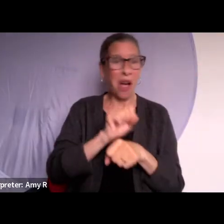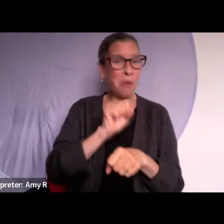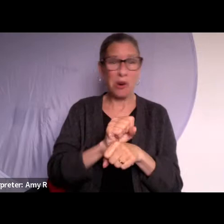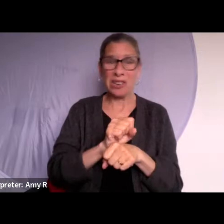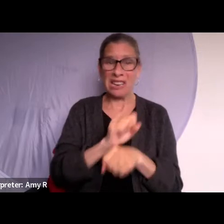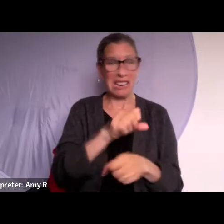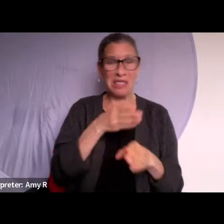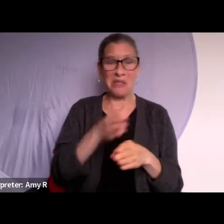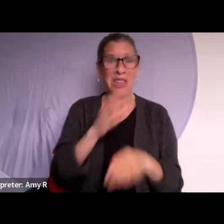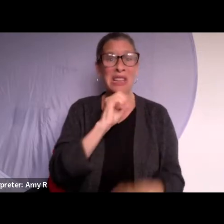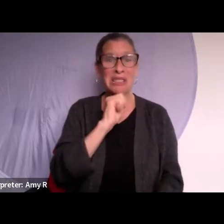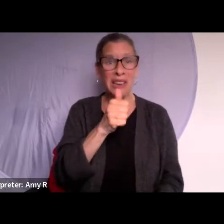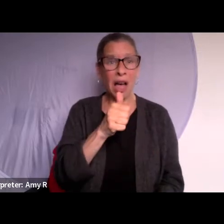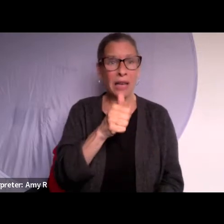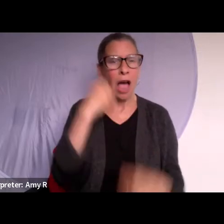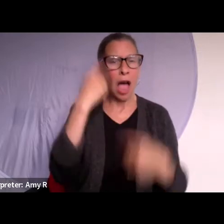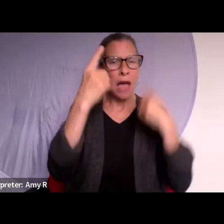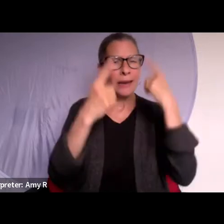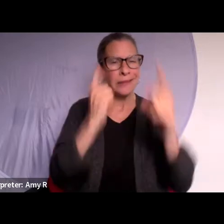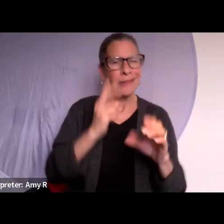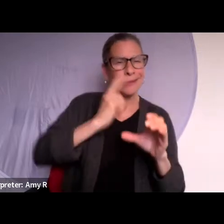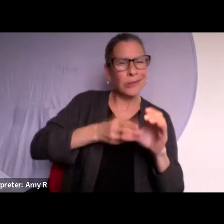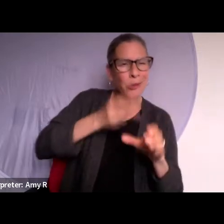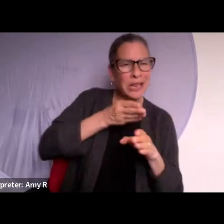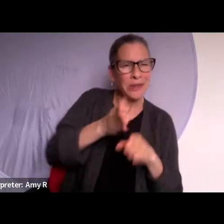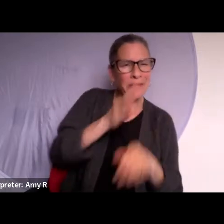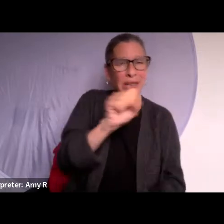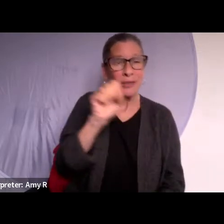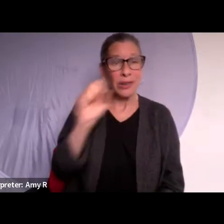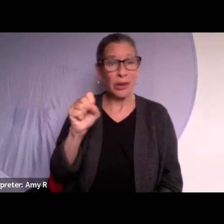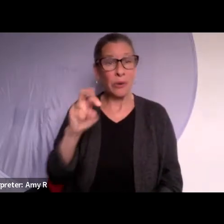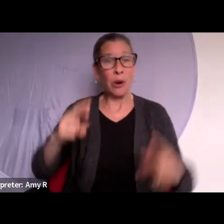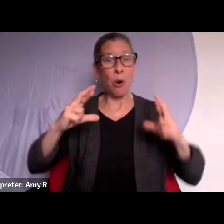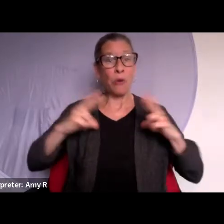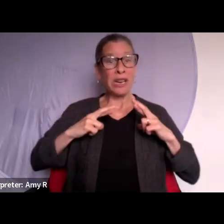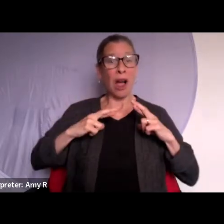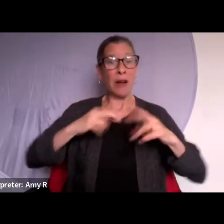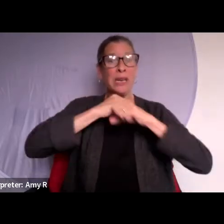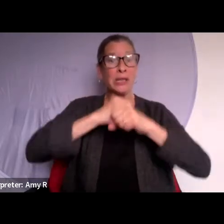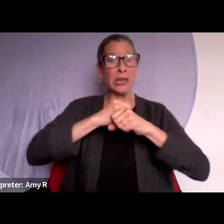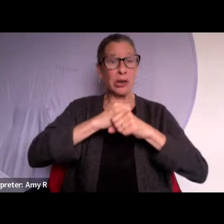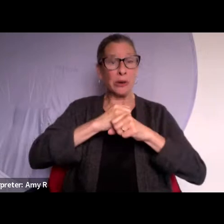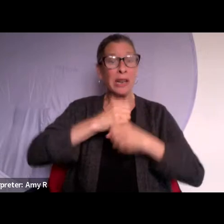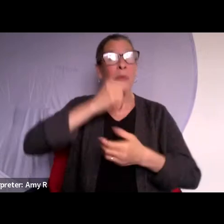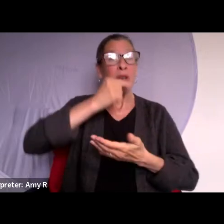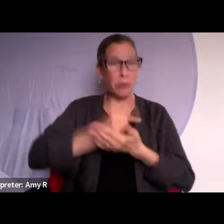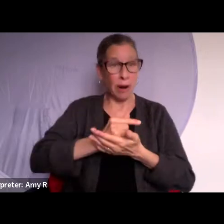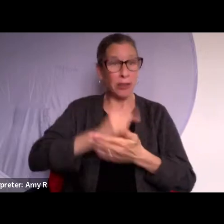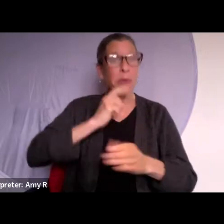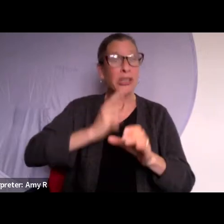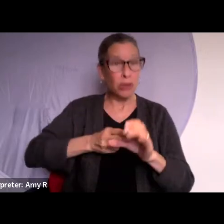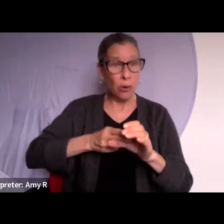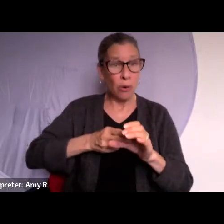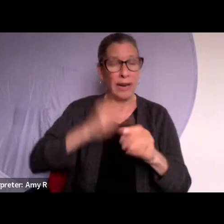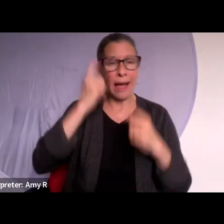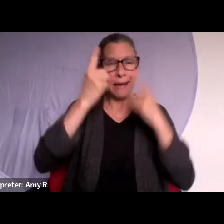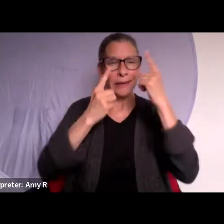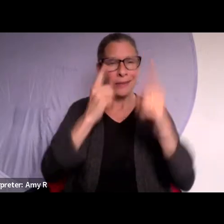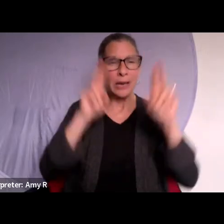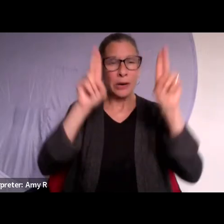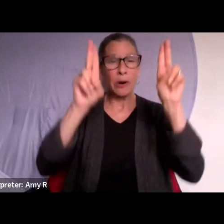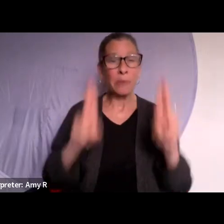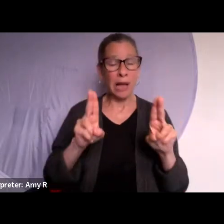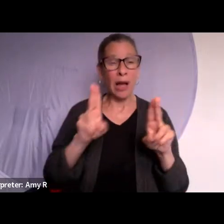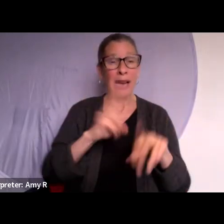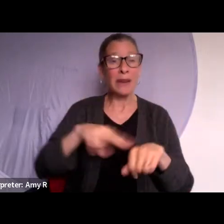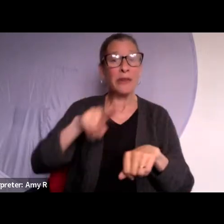So consider working in the field of Social Security or retirement security after you graduate. Consider applying for a National Academy